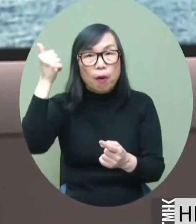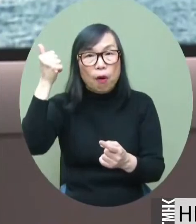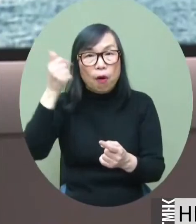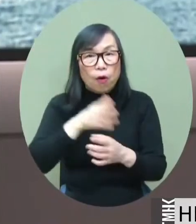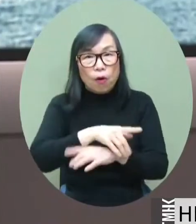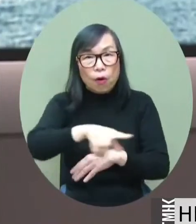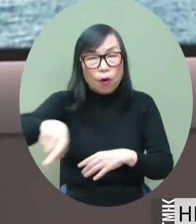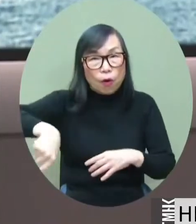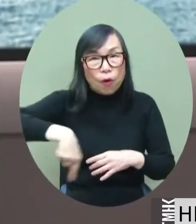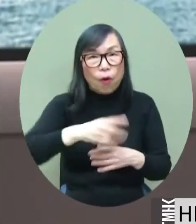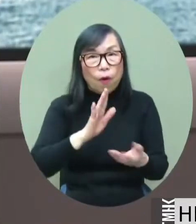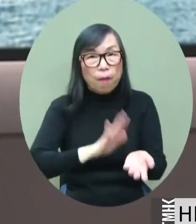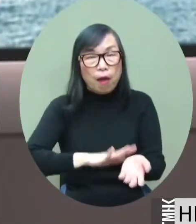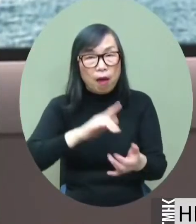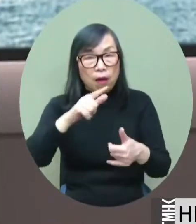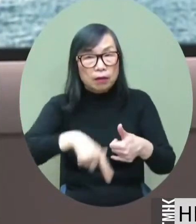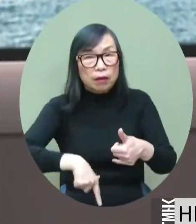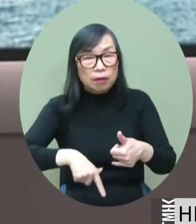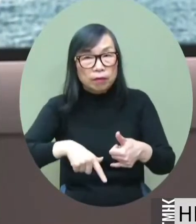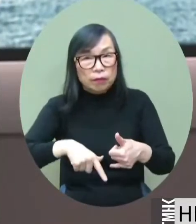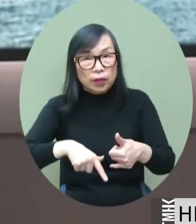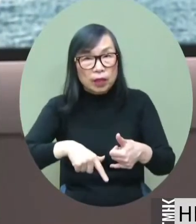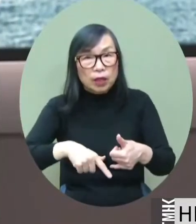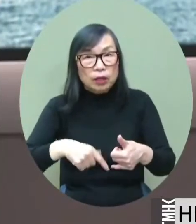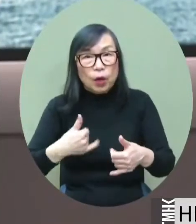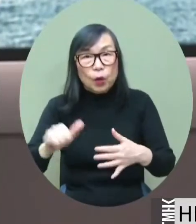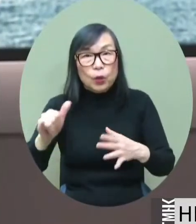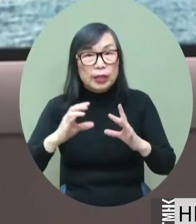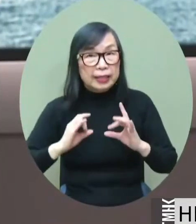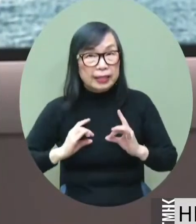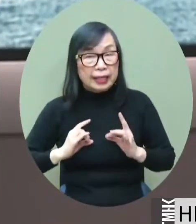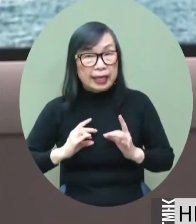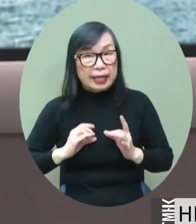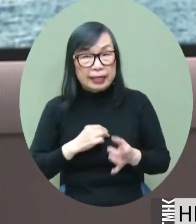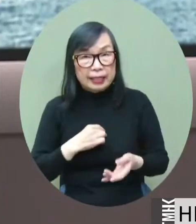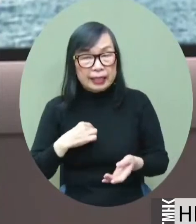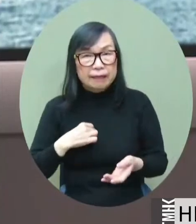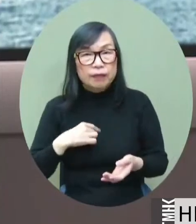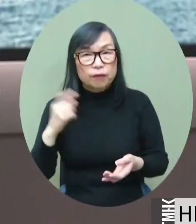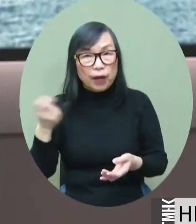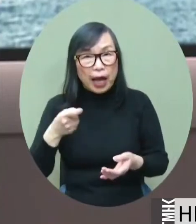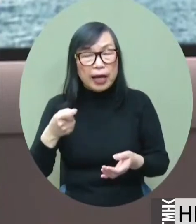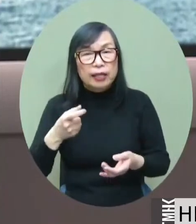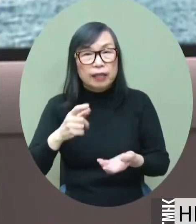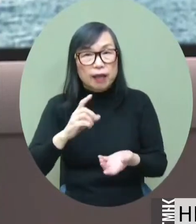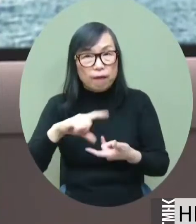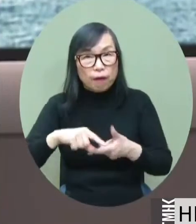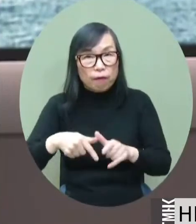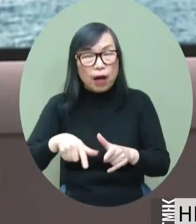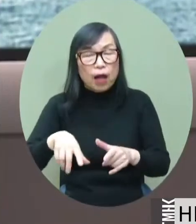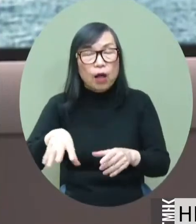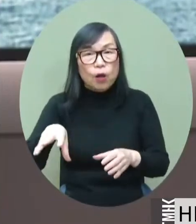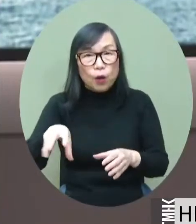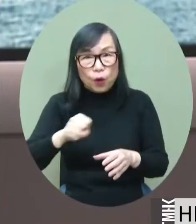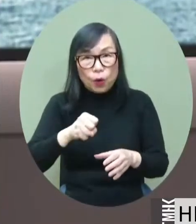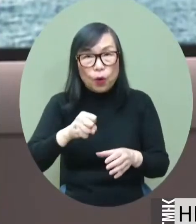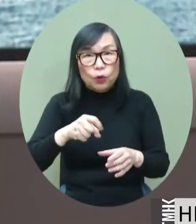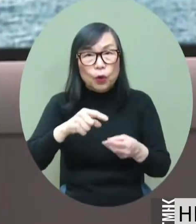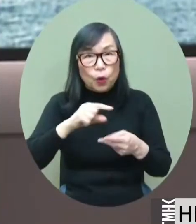doctors. We have one common goal. We hope that patients can